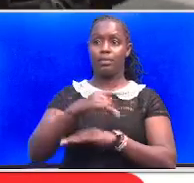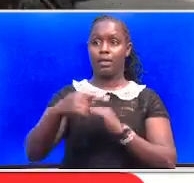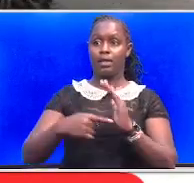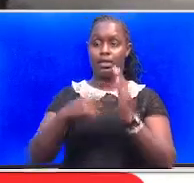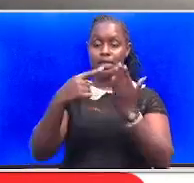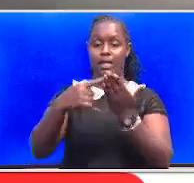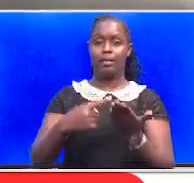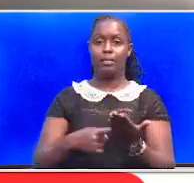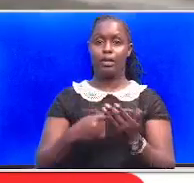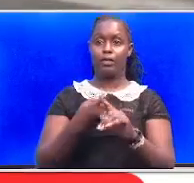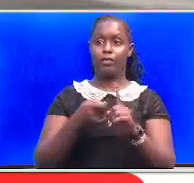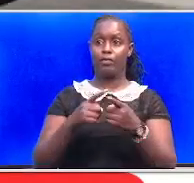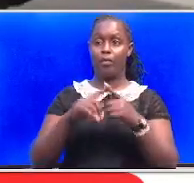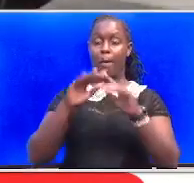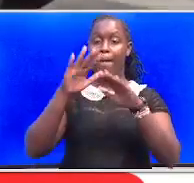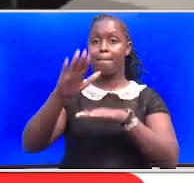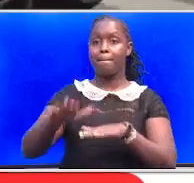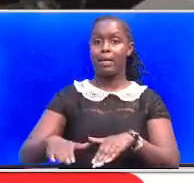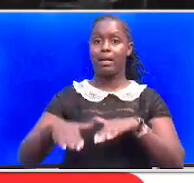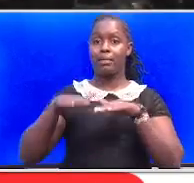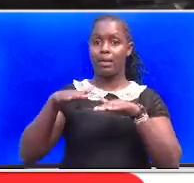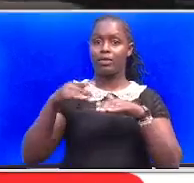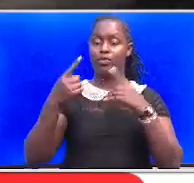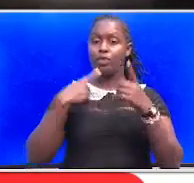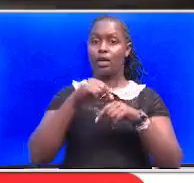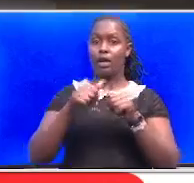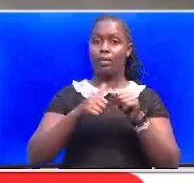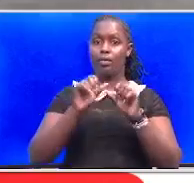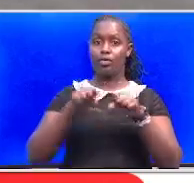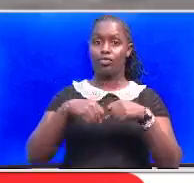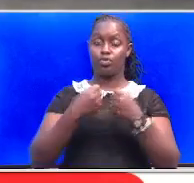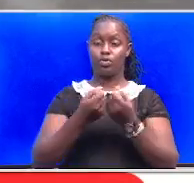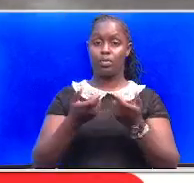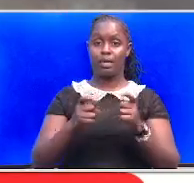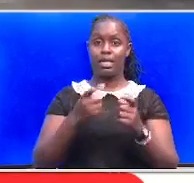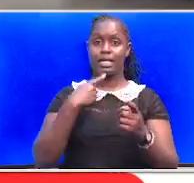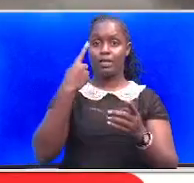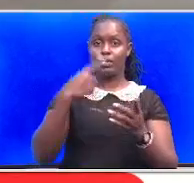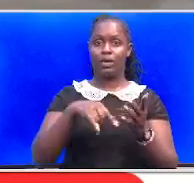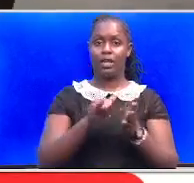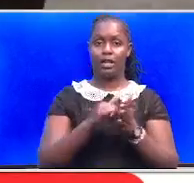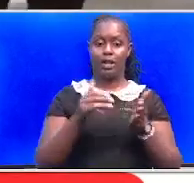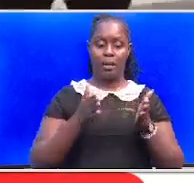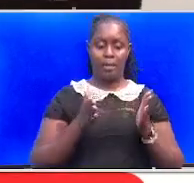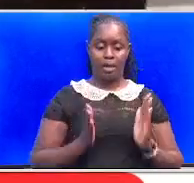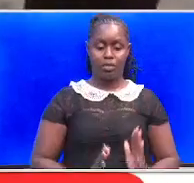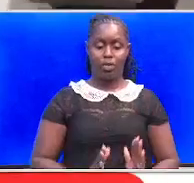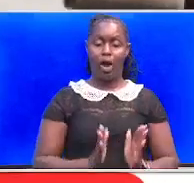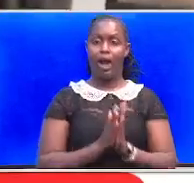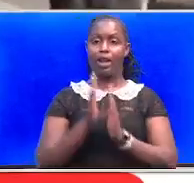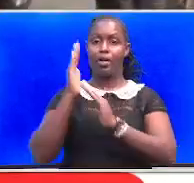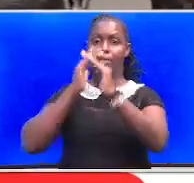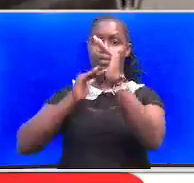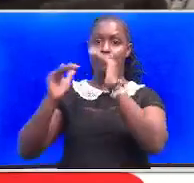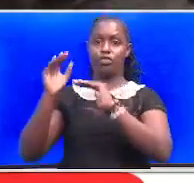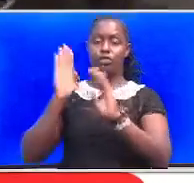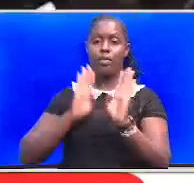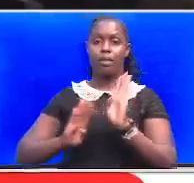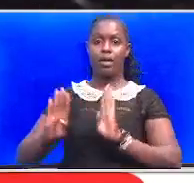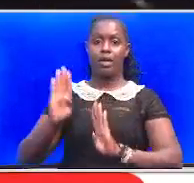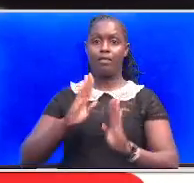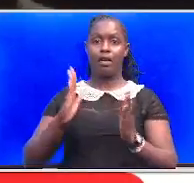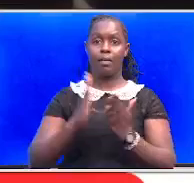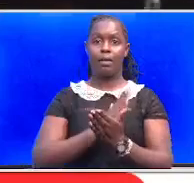some parliamentarians, spilling over to social media over allegations of personal and professional misconduct on the part of